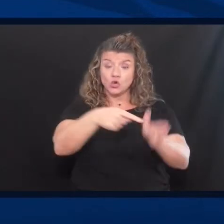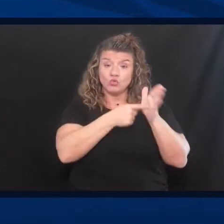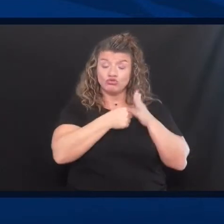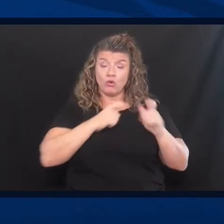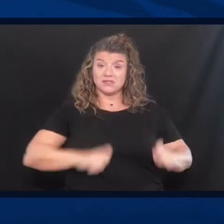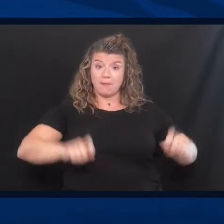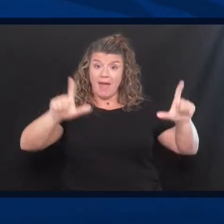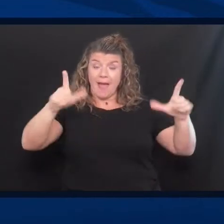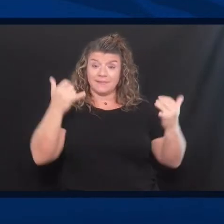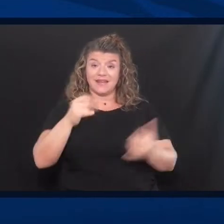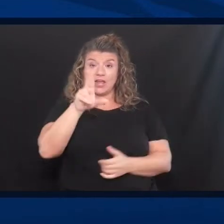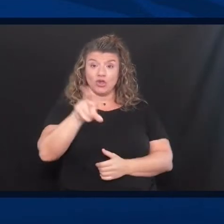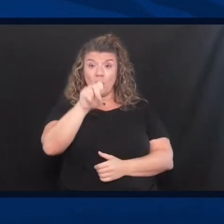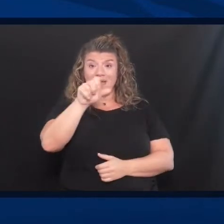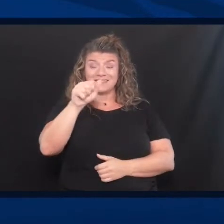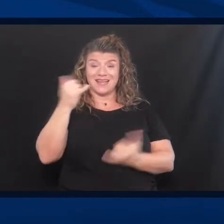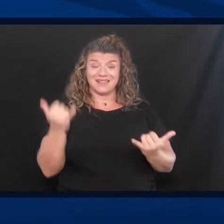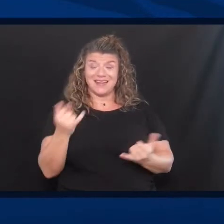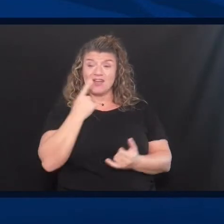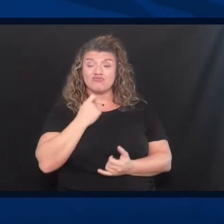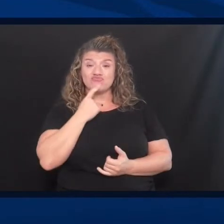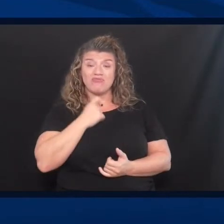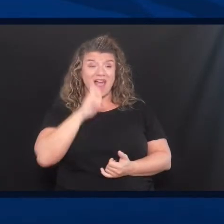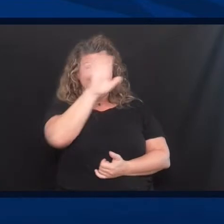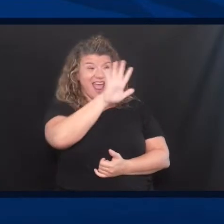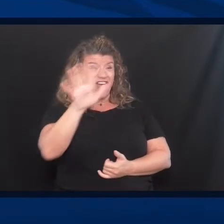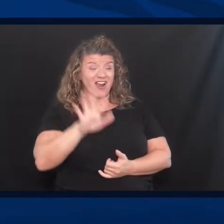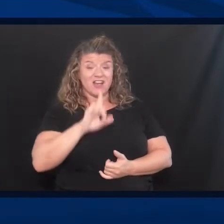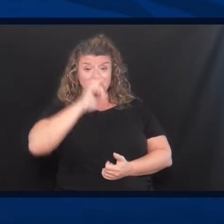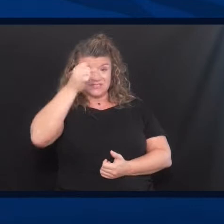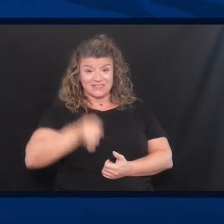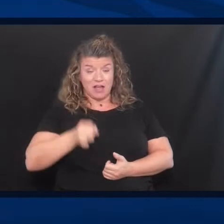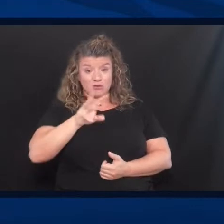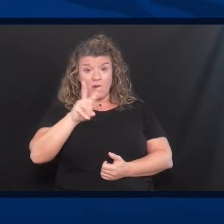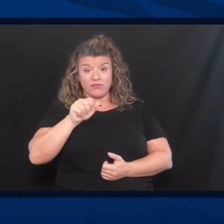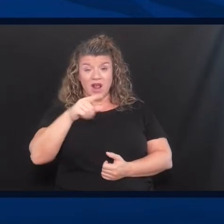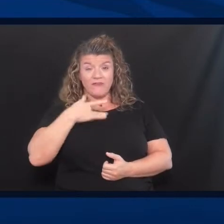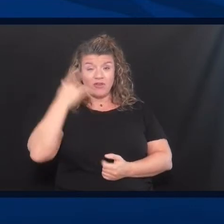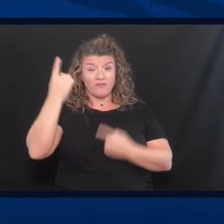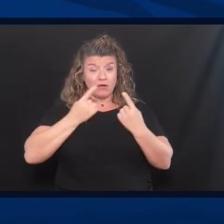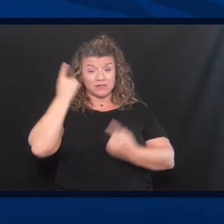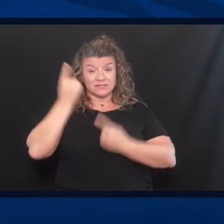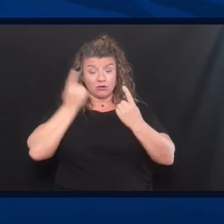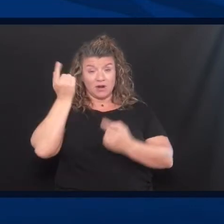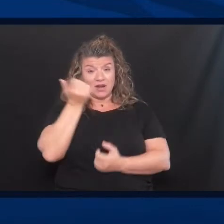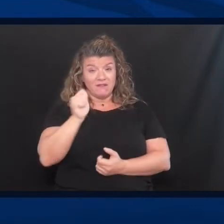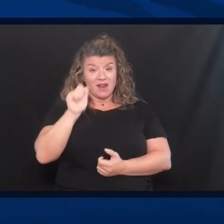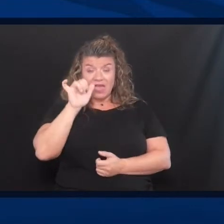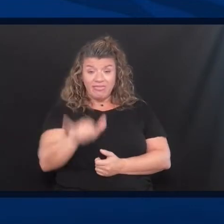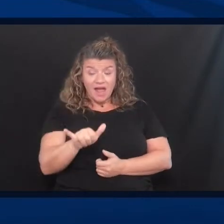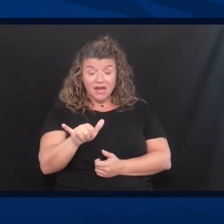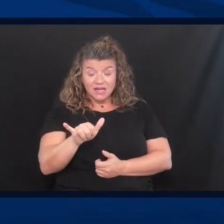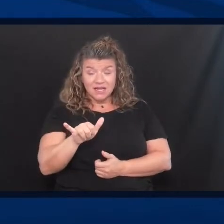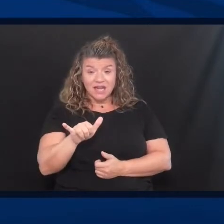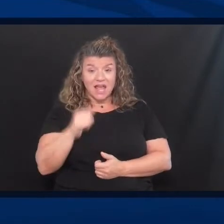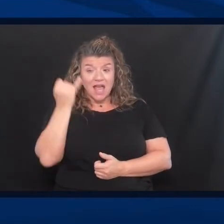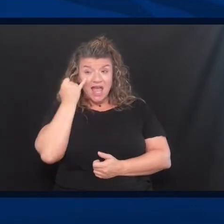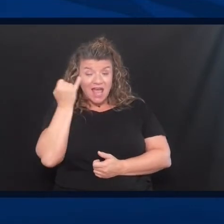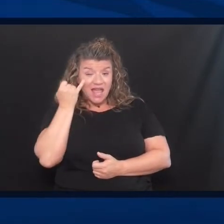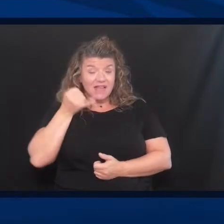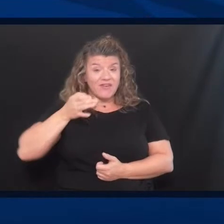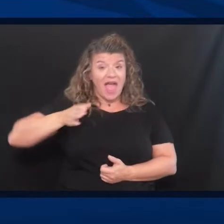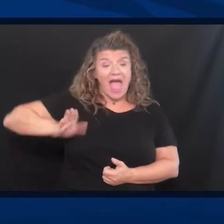USA Today with all those red areas to the south of West Virginia. Have you given that consideration? And if you have